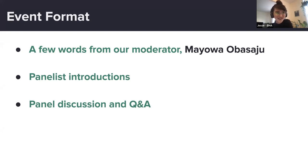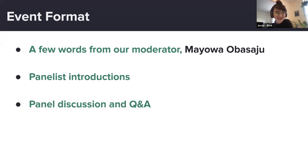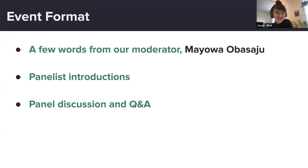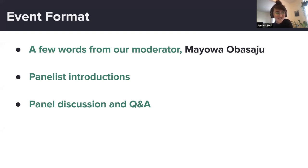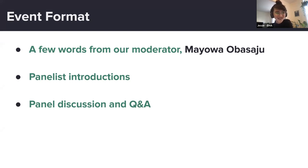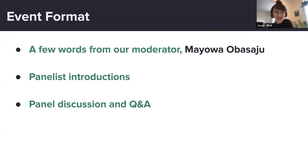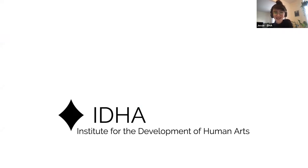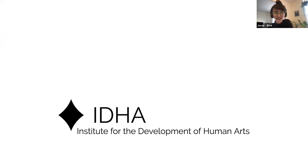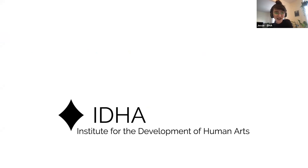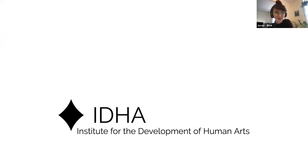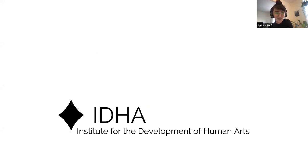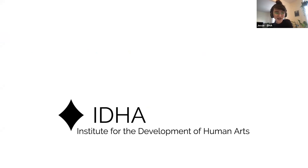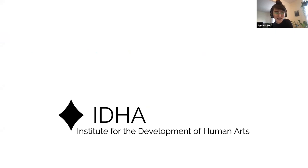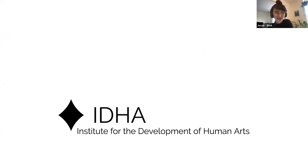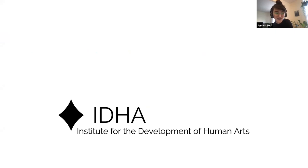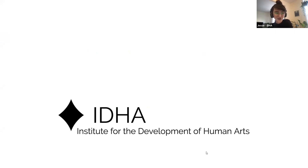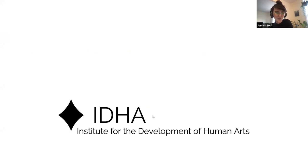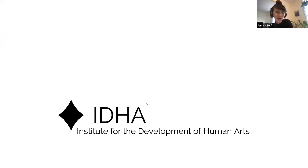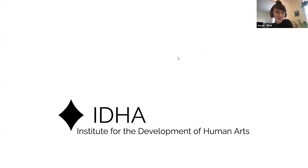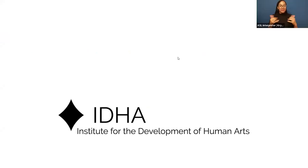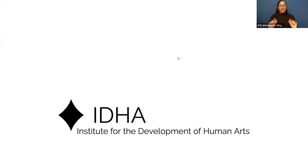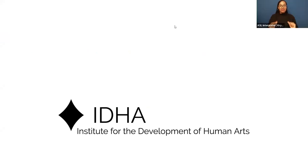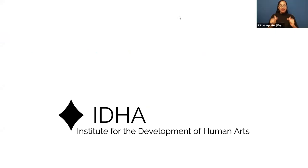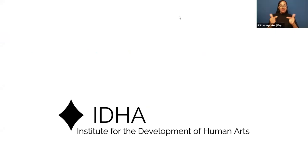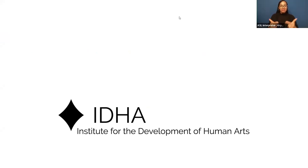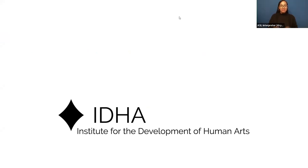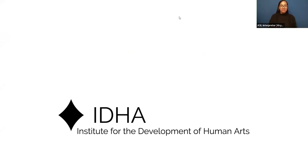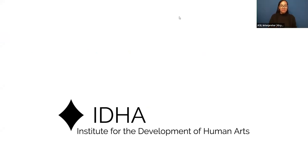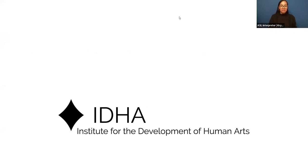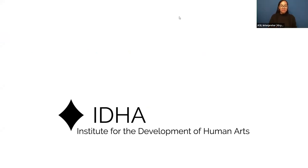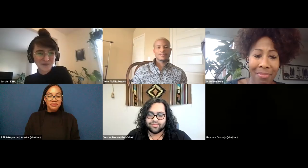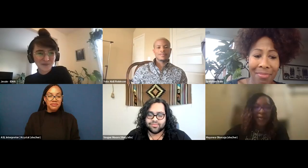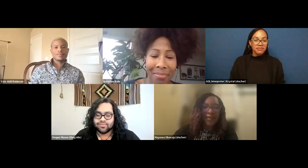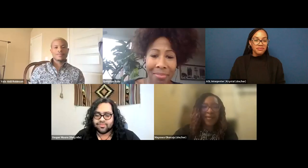We can take down the slides and I will pass it to Mayowa. Thanks everyone.